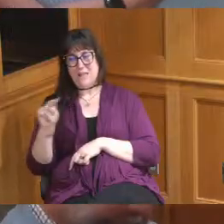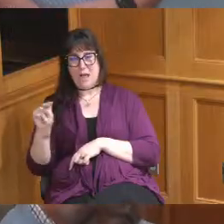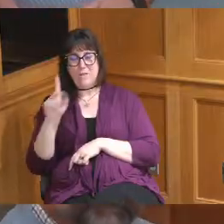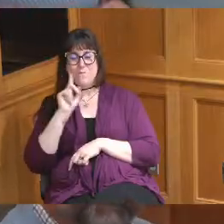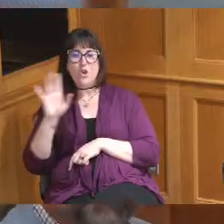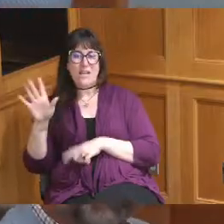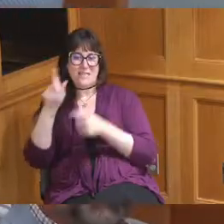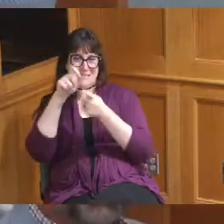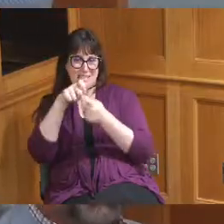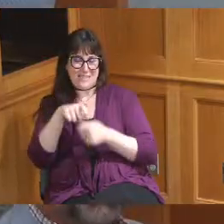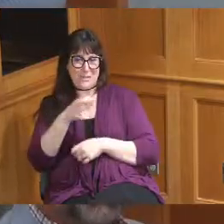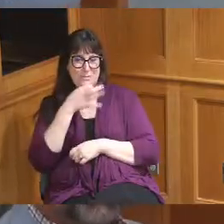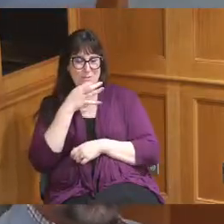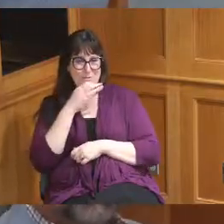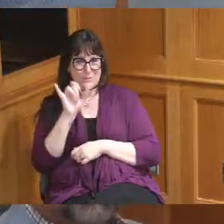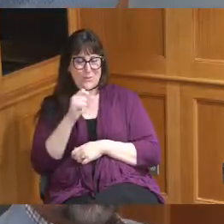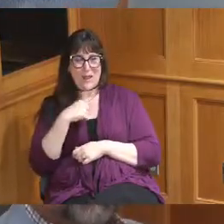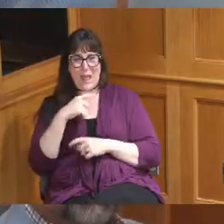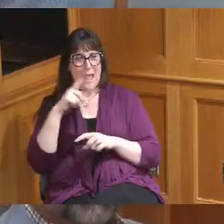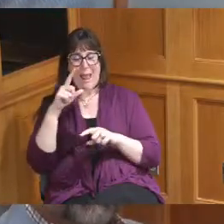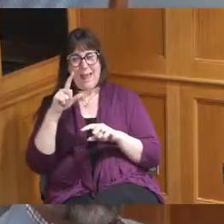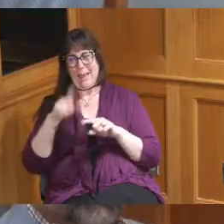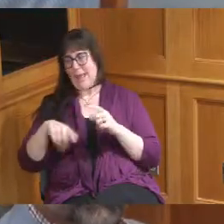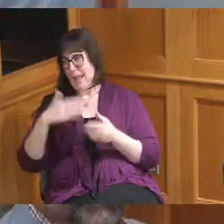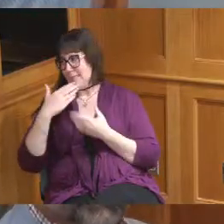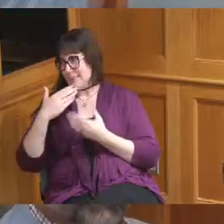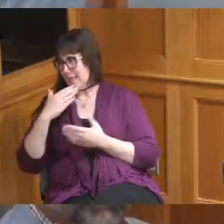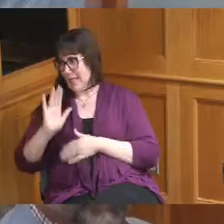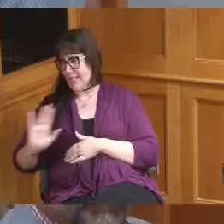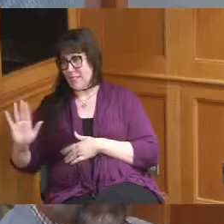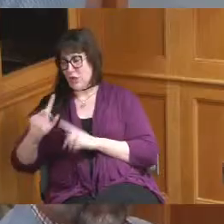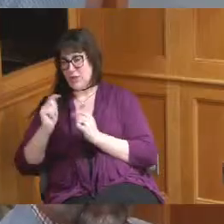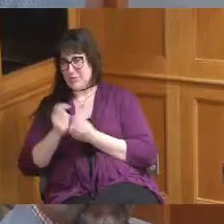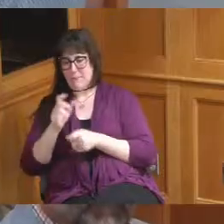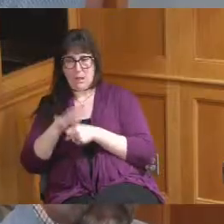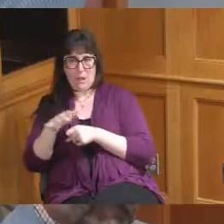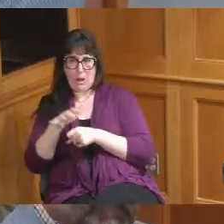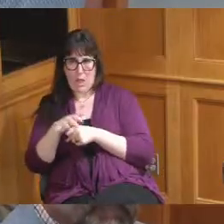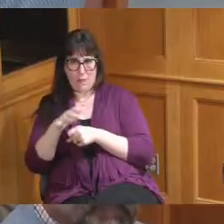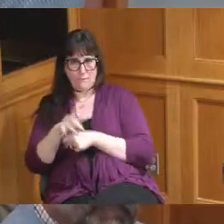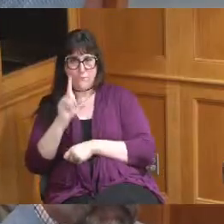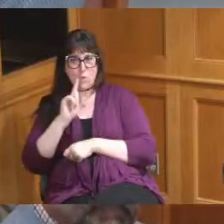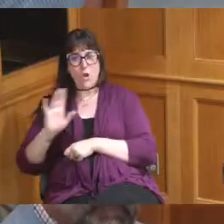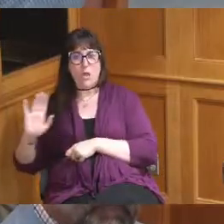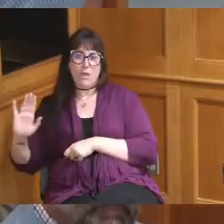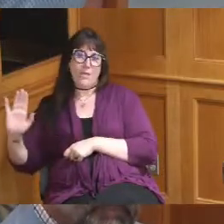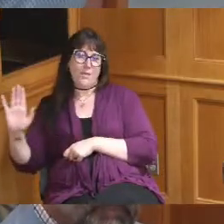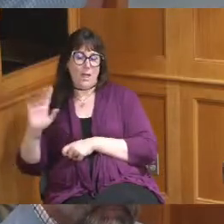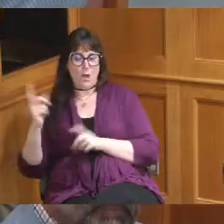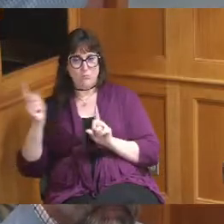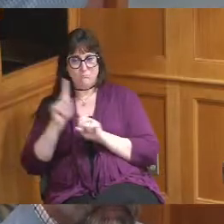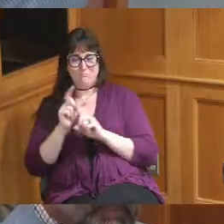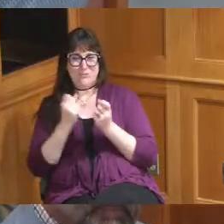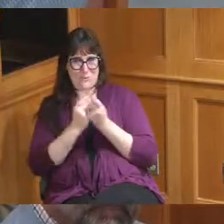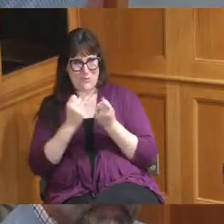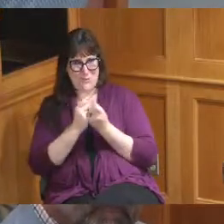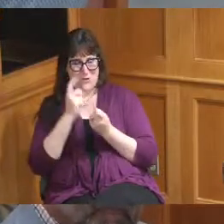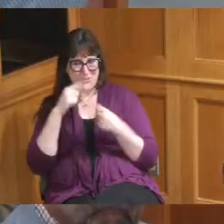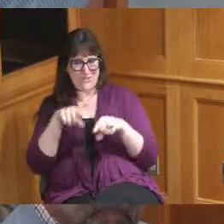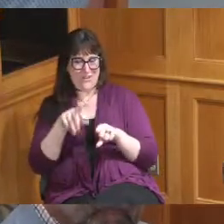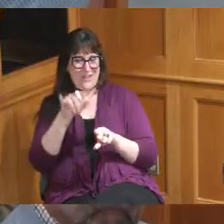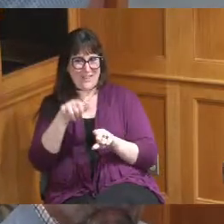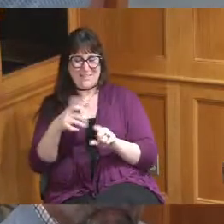this. And I can't thank Marty and George and Alex enough for being at my side, and it's been a